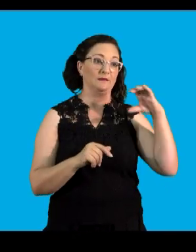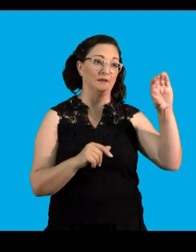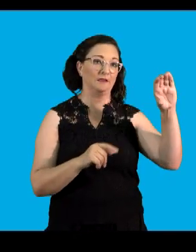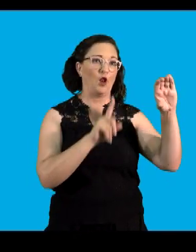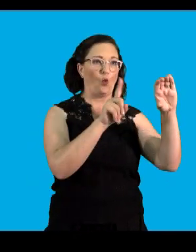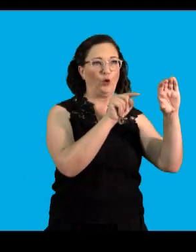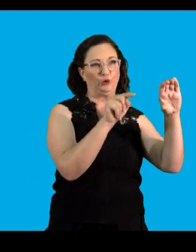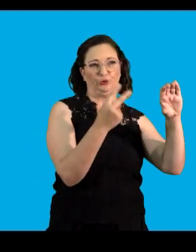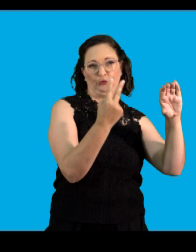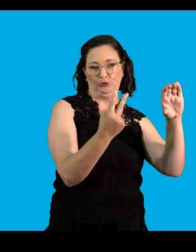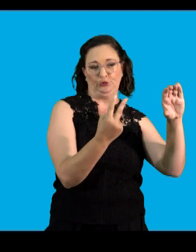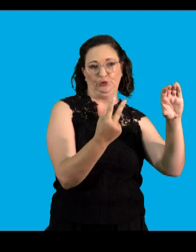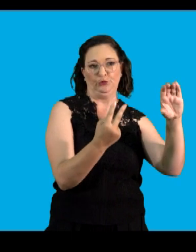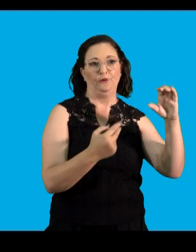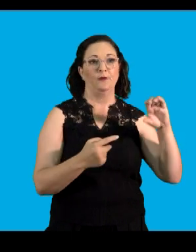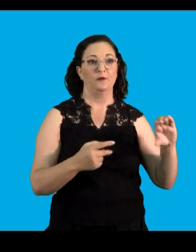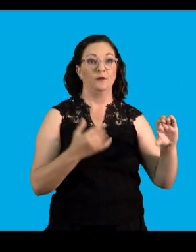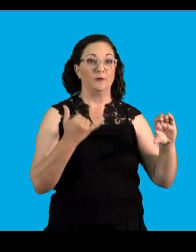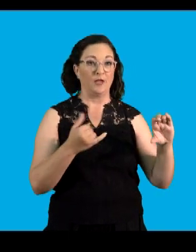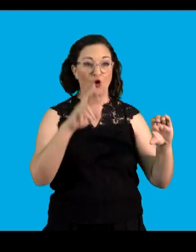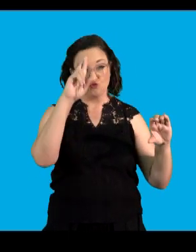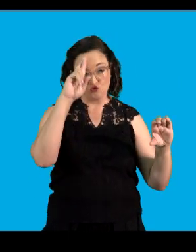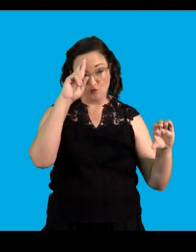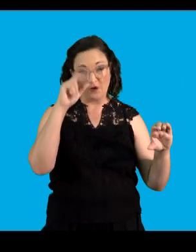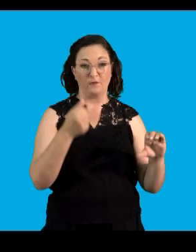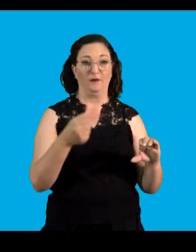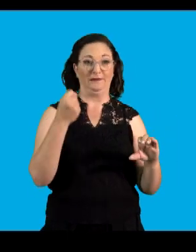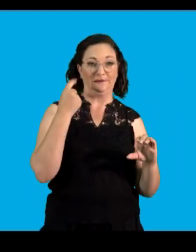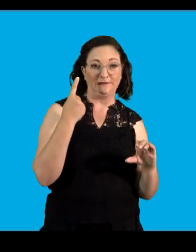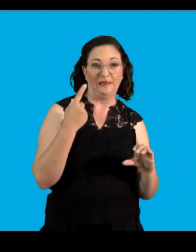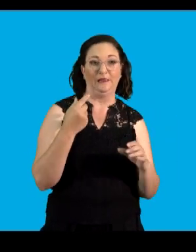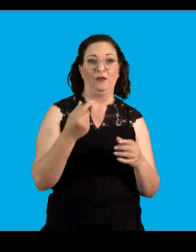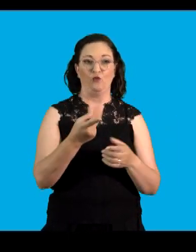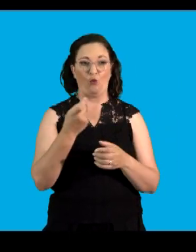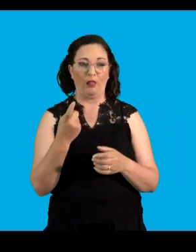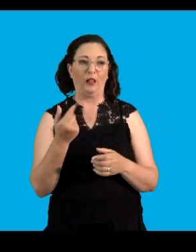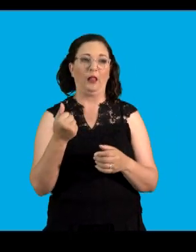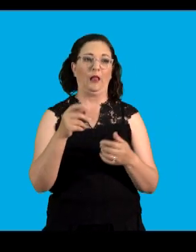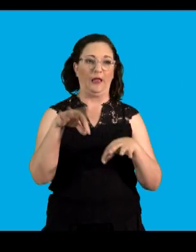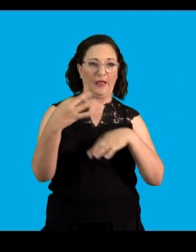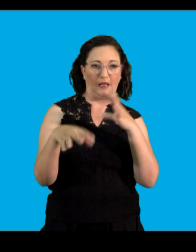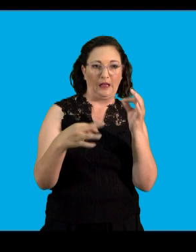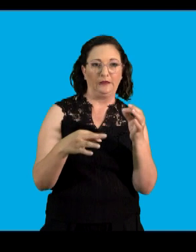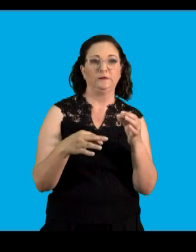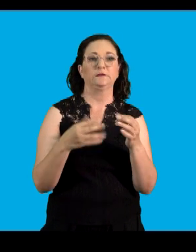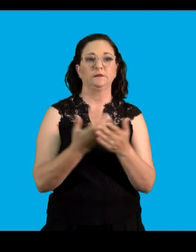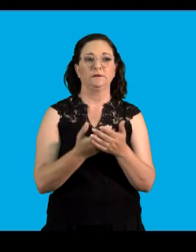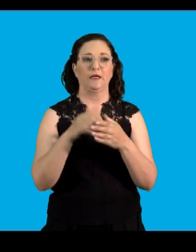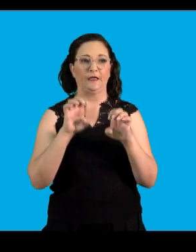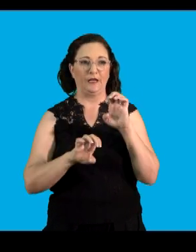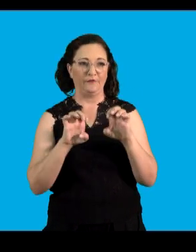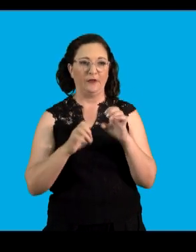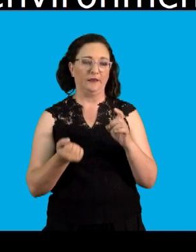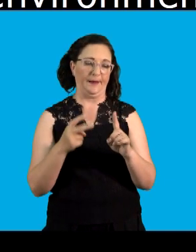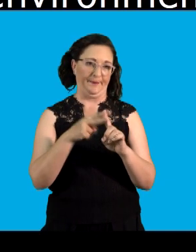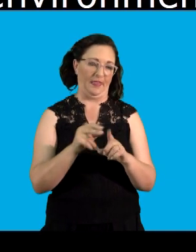so here we're moving from remembering or recalling, understanding, applying, analyzing, and evaluating. That